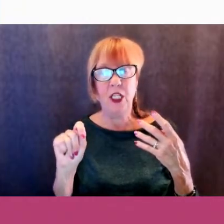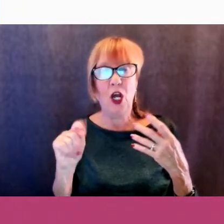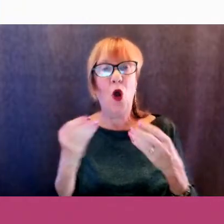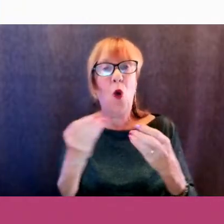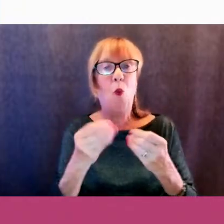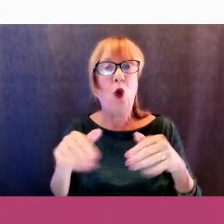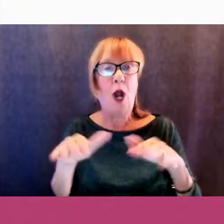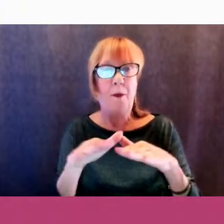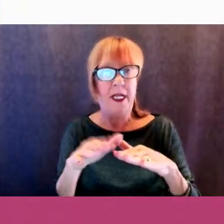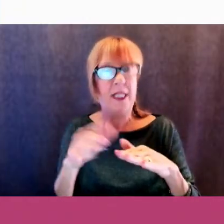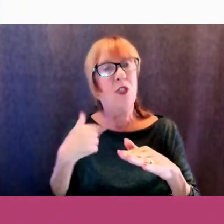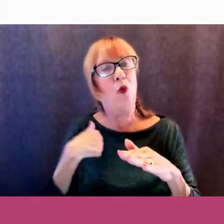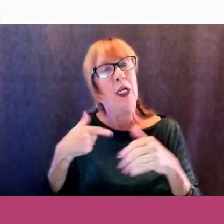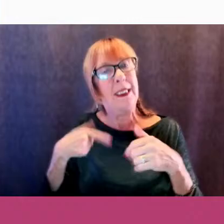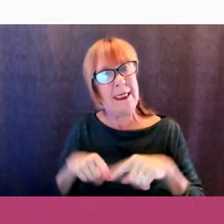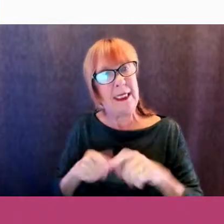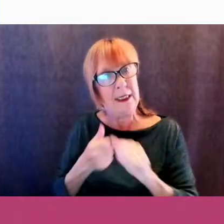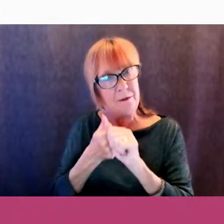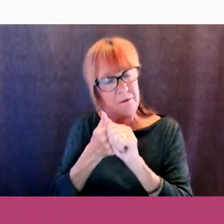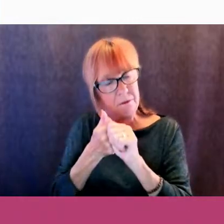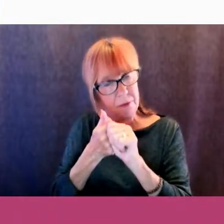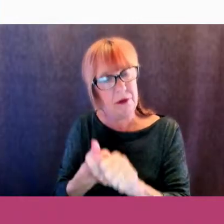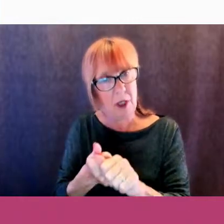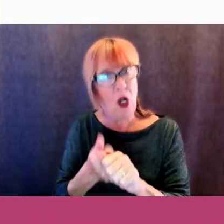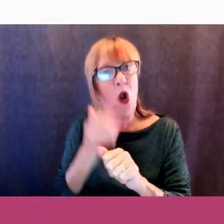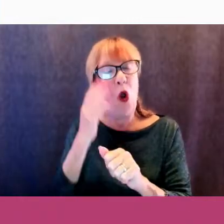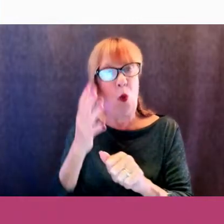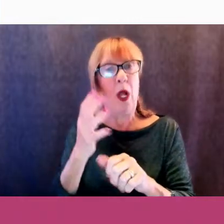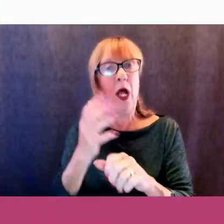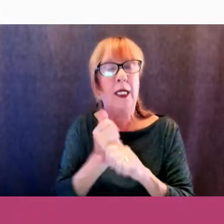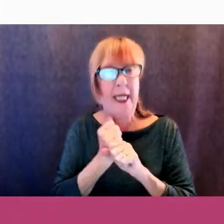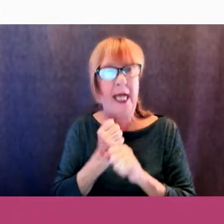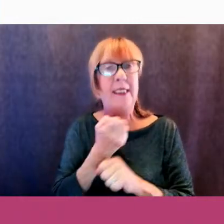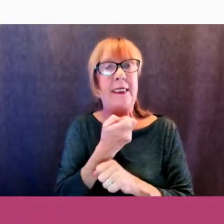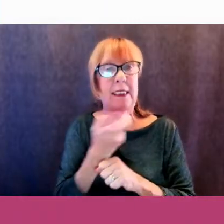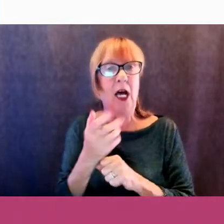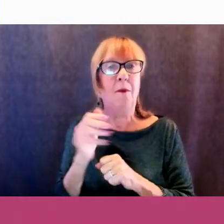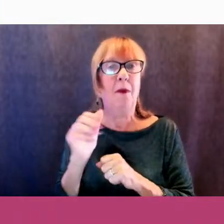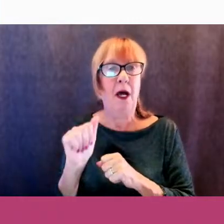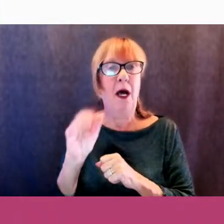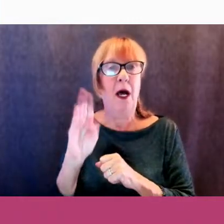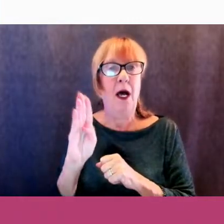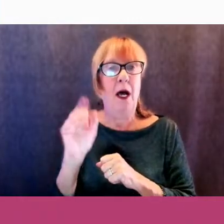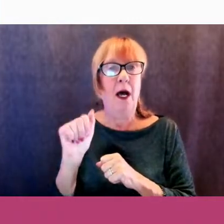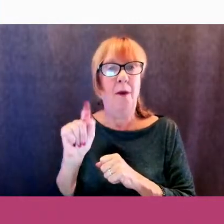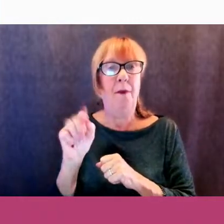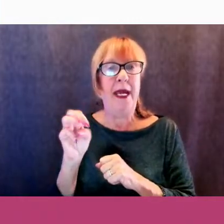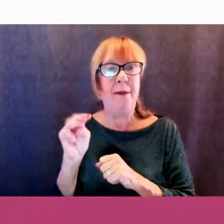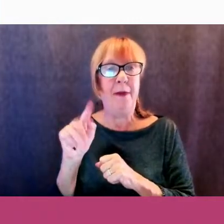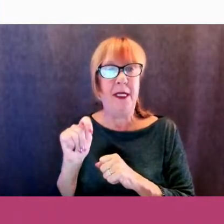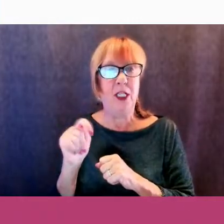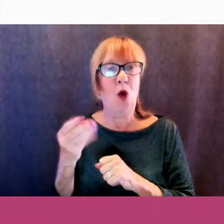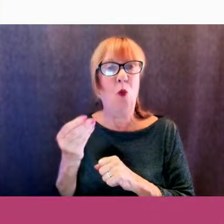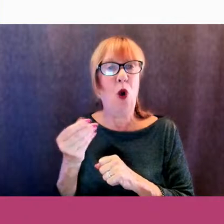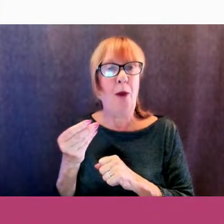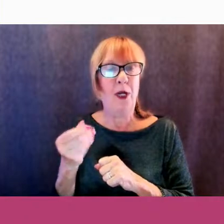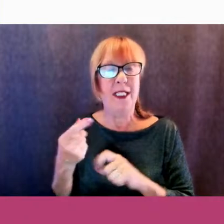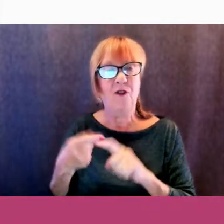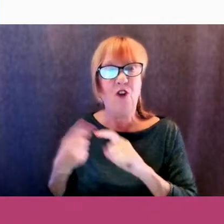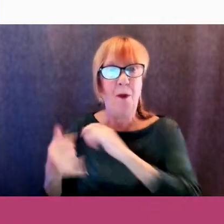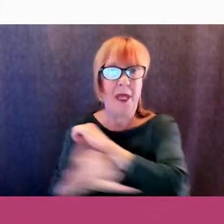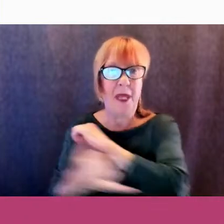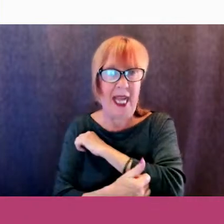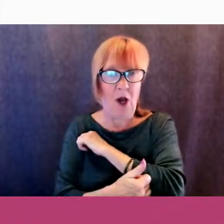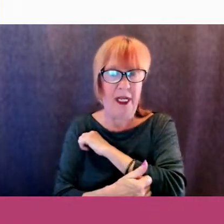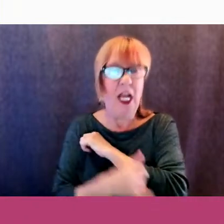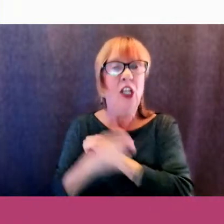tracking that we are going to receive some abatement properties from the county, and that when we get those should be on around